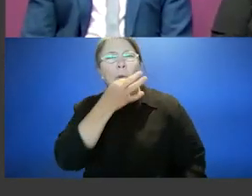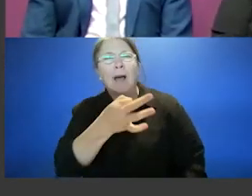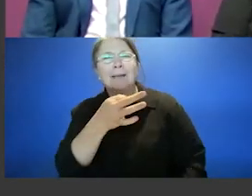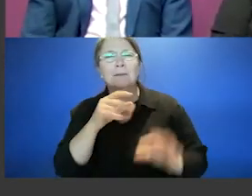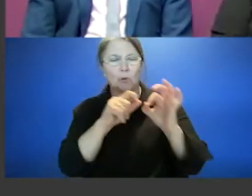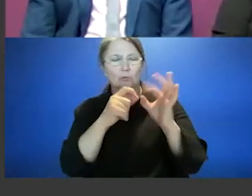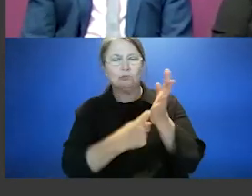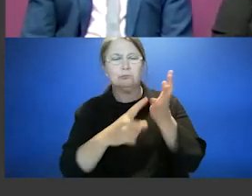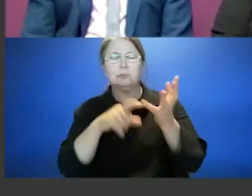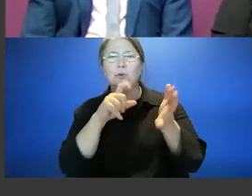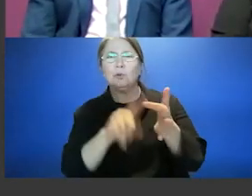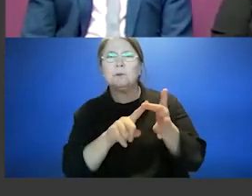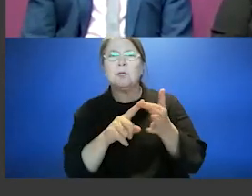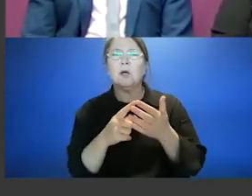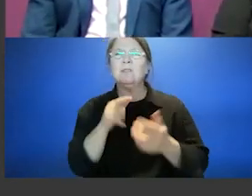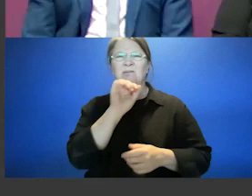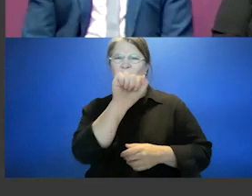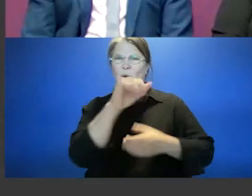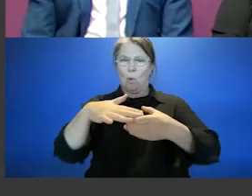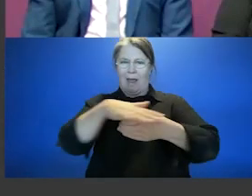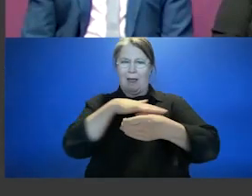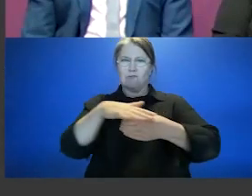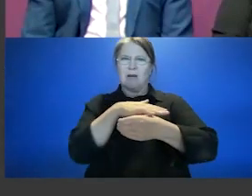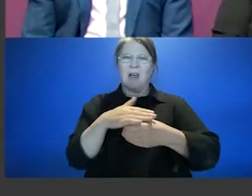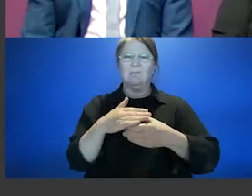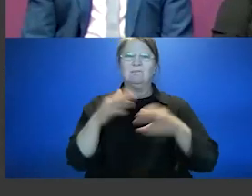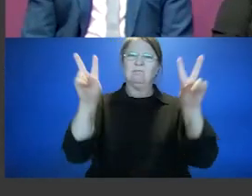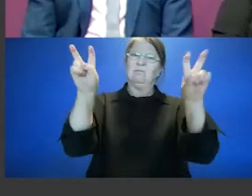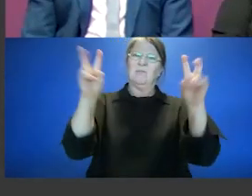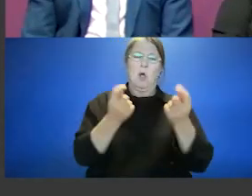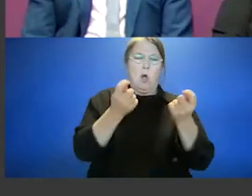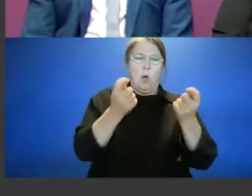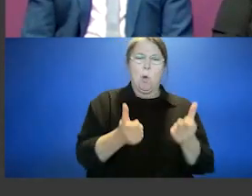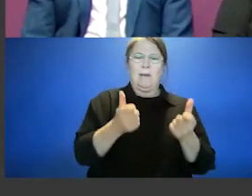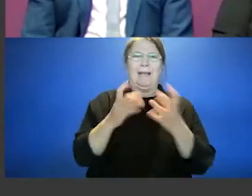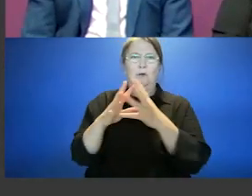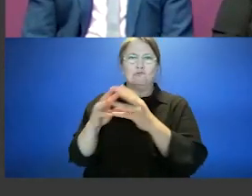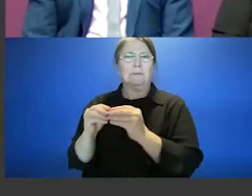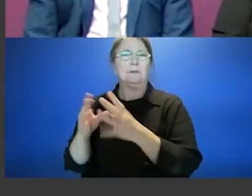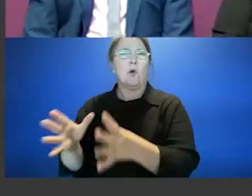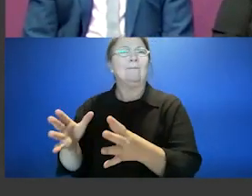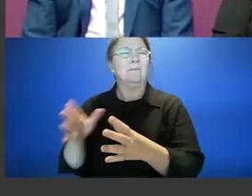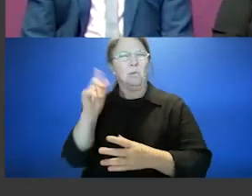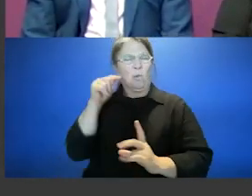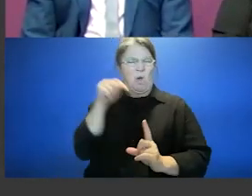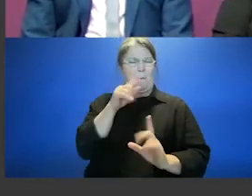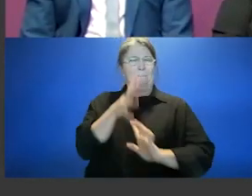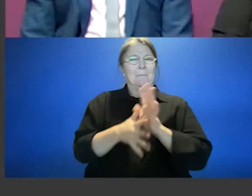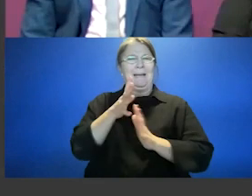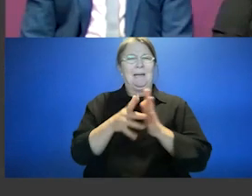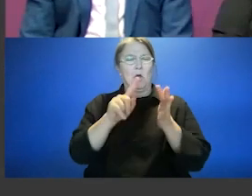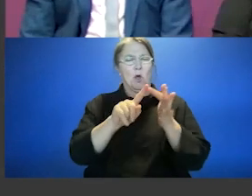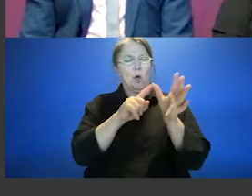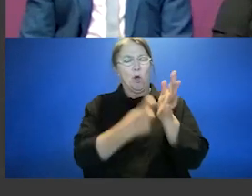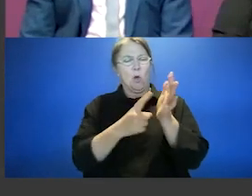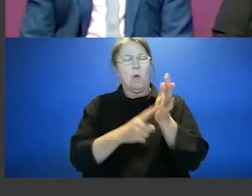resolution. So the question is, what does early resolution mean? How do you look at the matters that you have, and